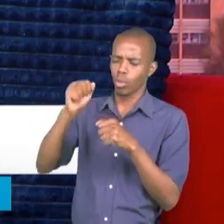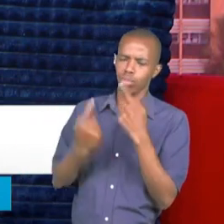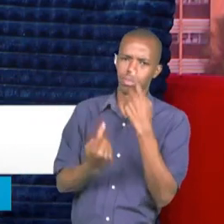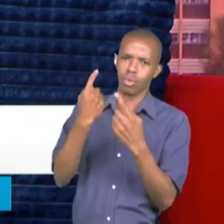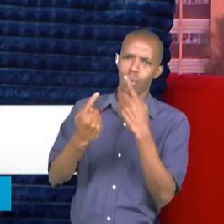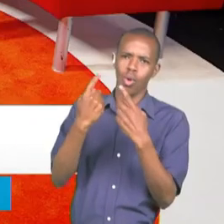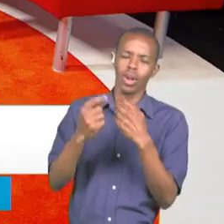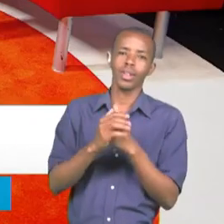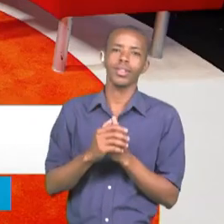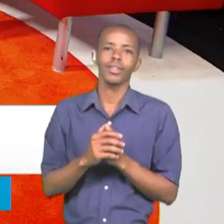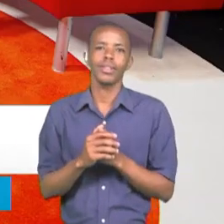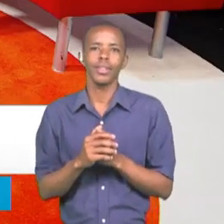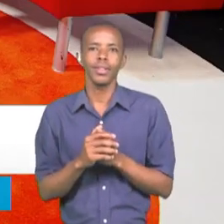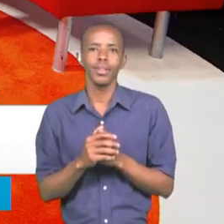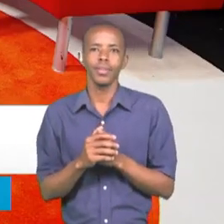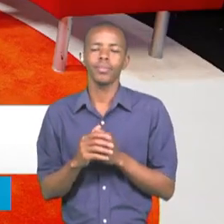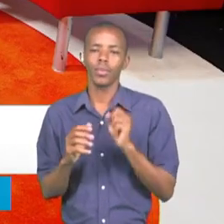hivi.